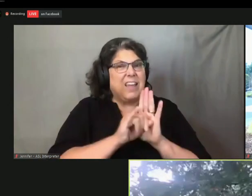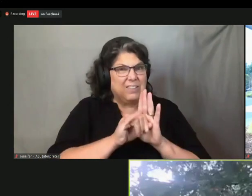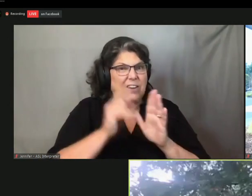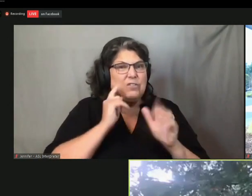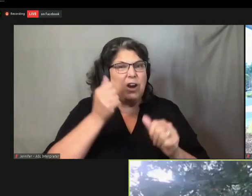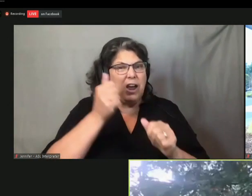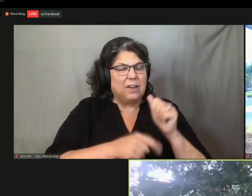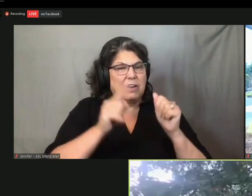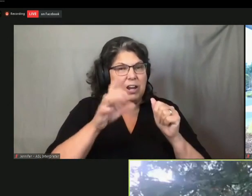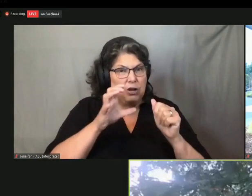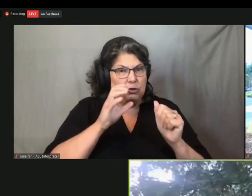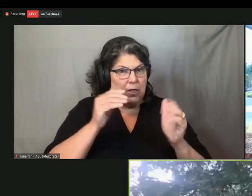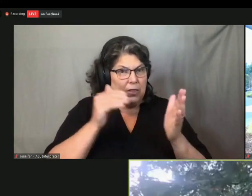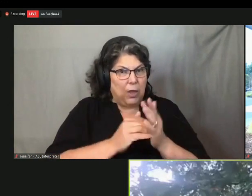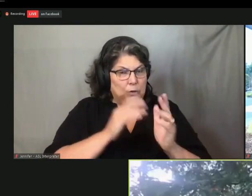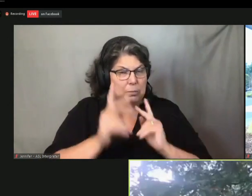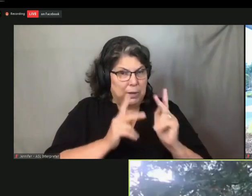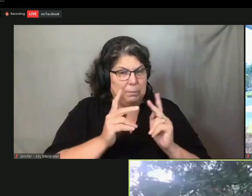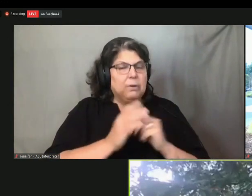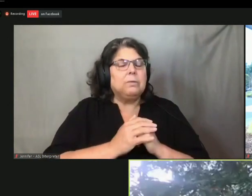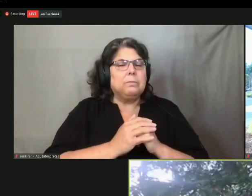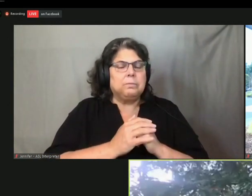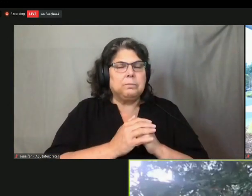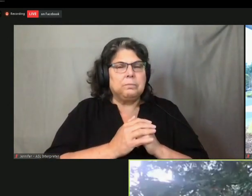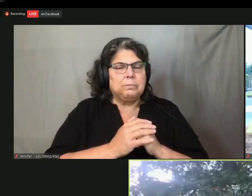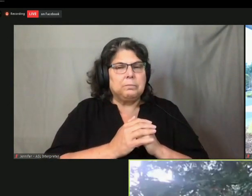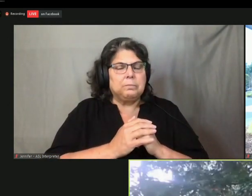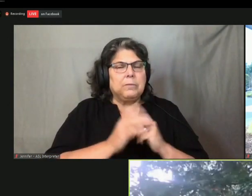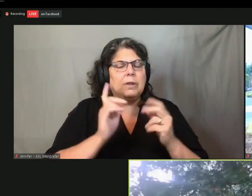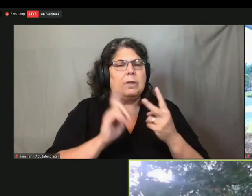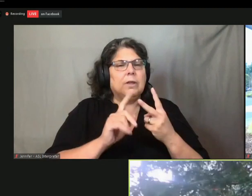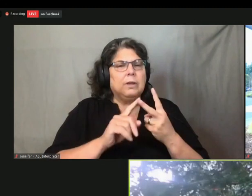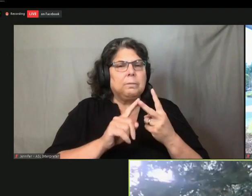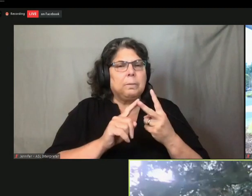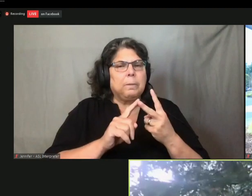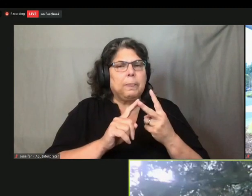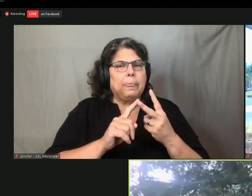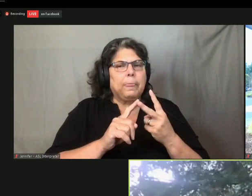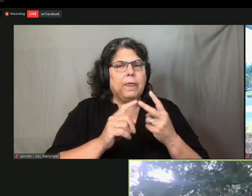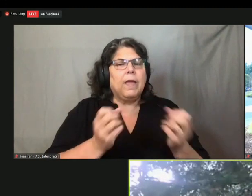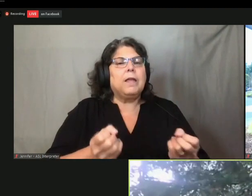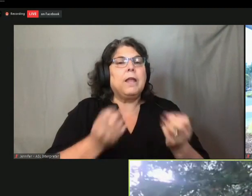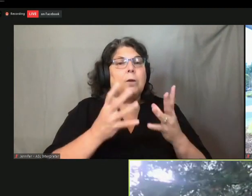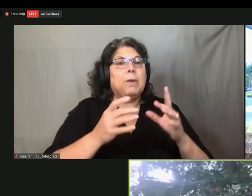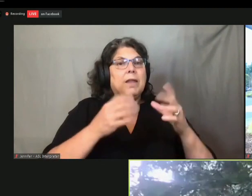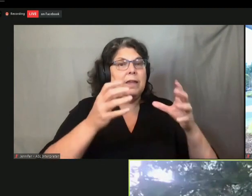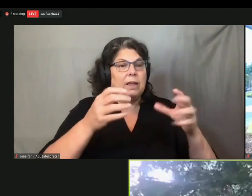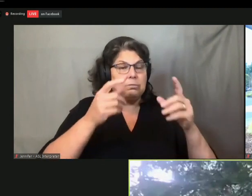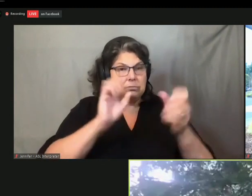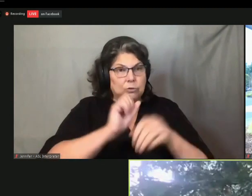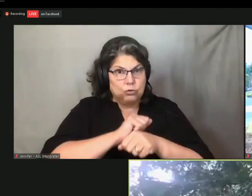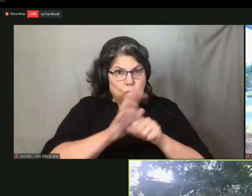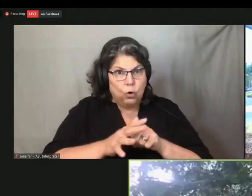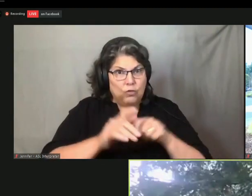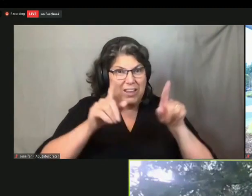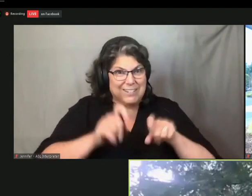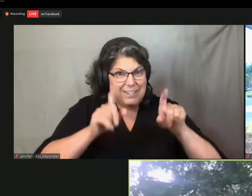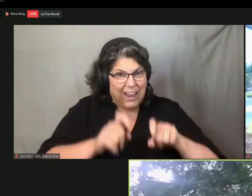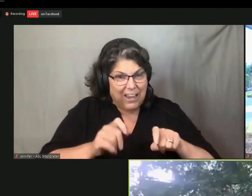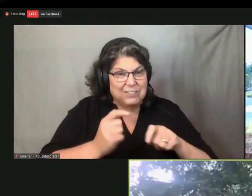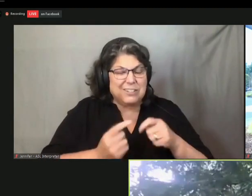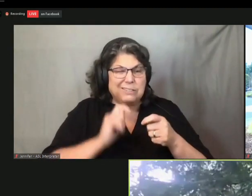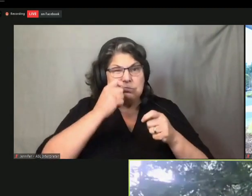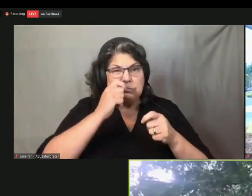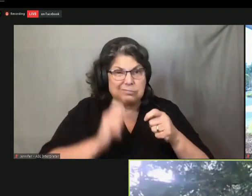new cases, that is, per day per 100,000, and the other is our test positivity rate. The current data and